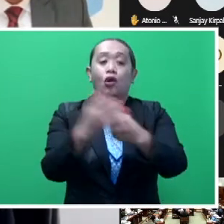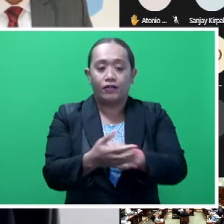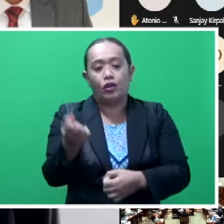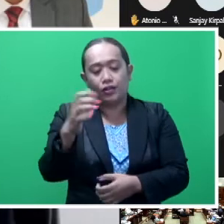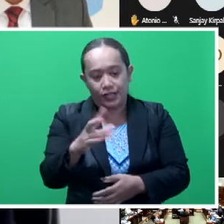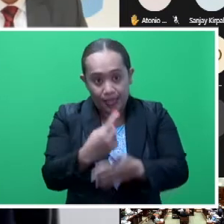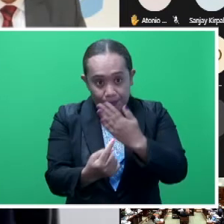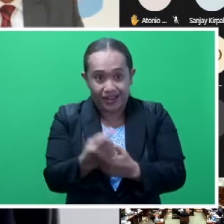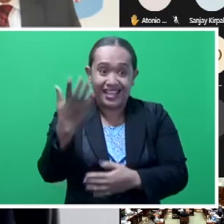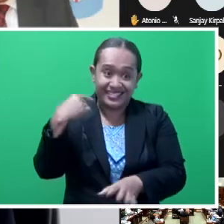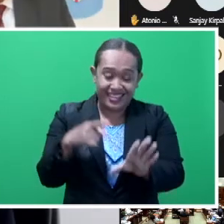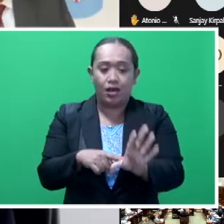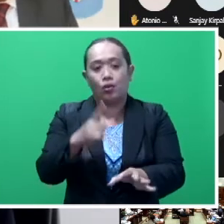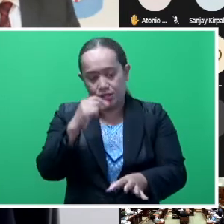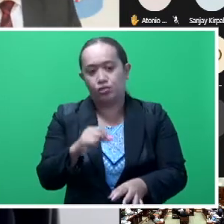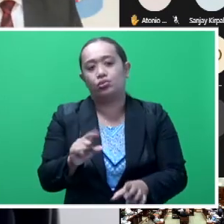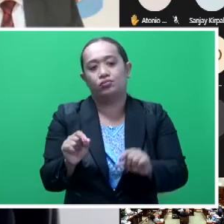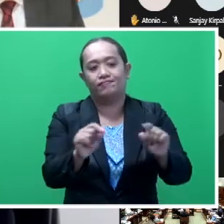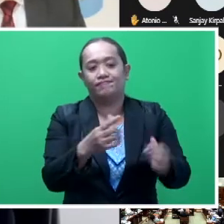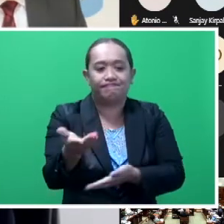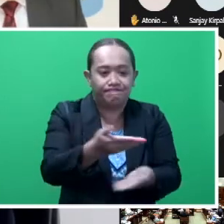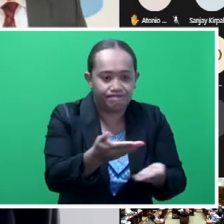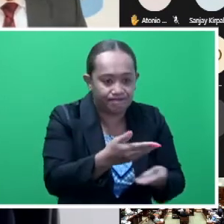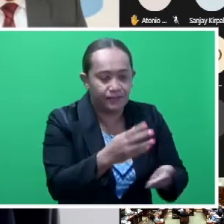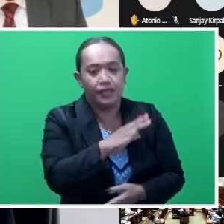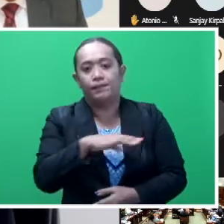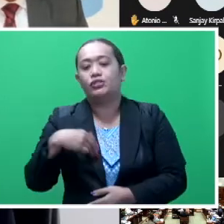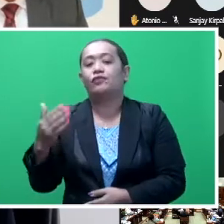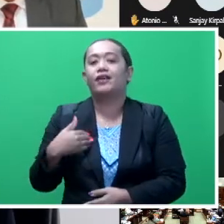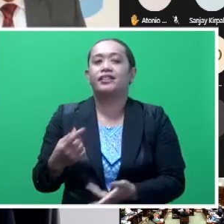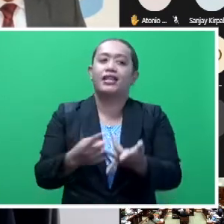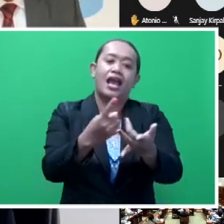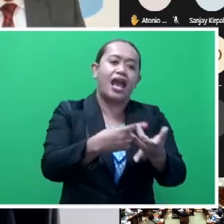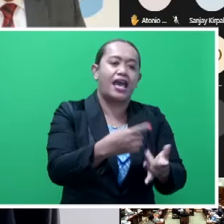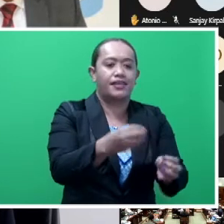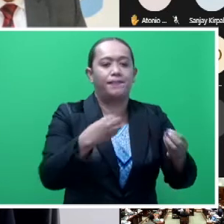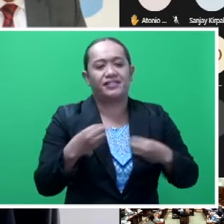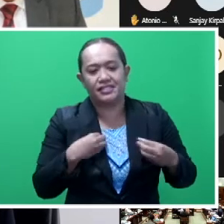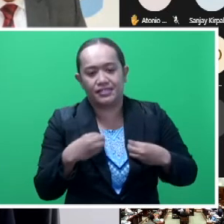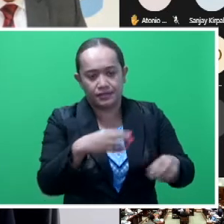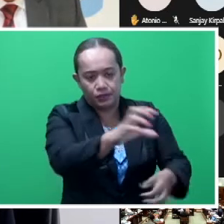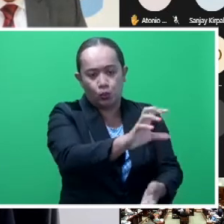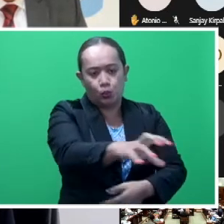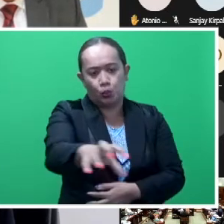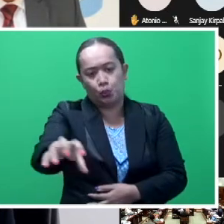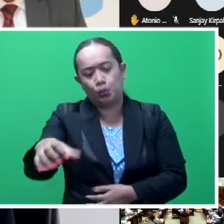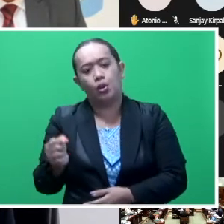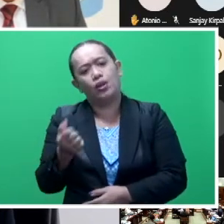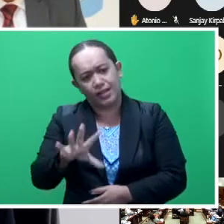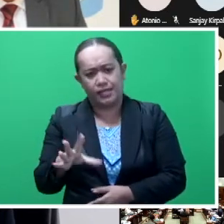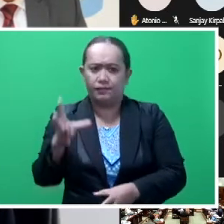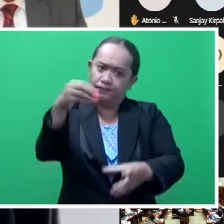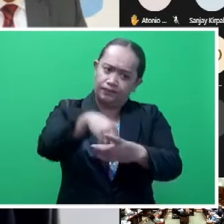that happened at ministry level, Ministry of Health and other government agencies, government ministries, including businesses.